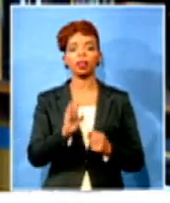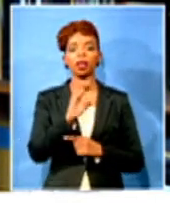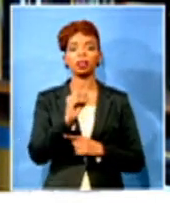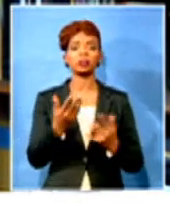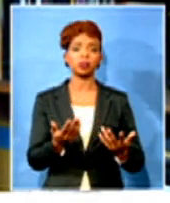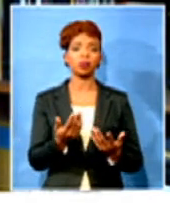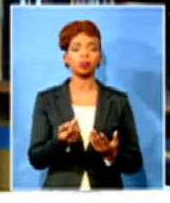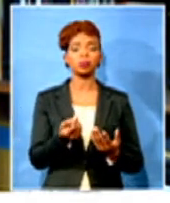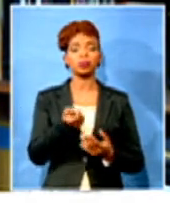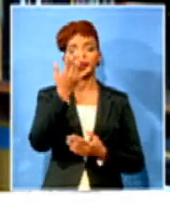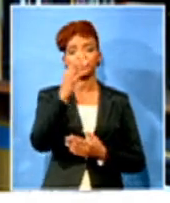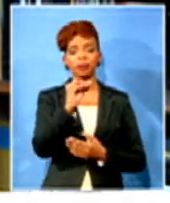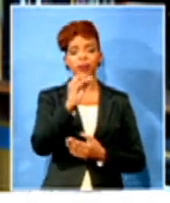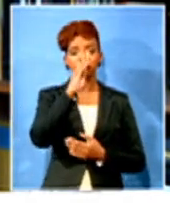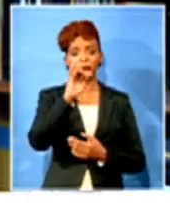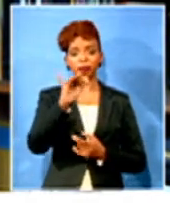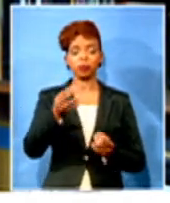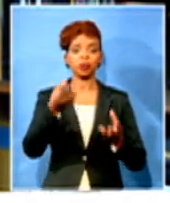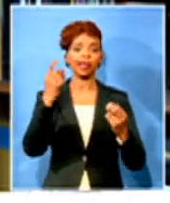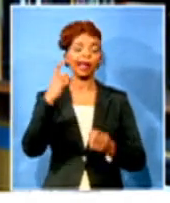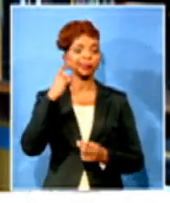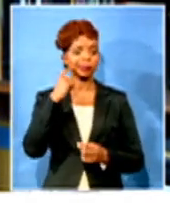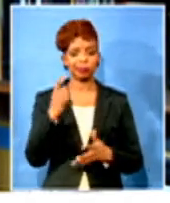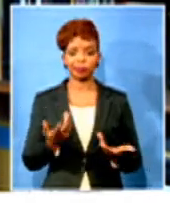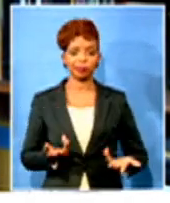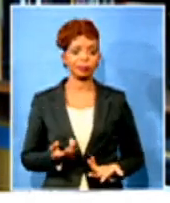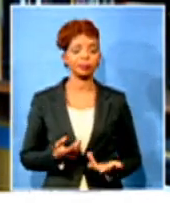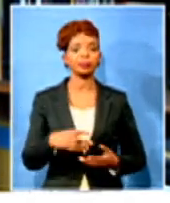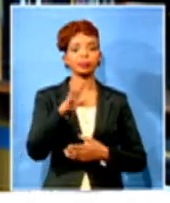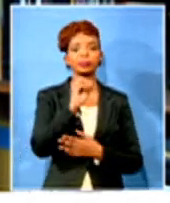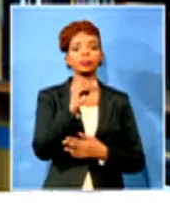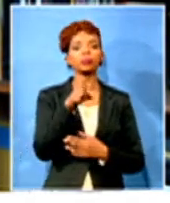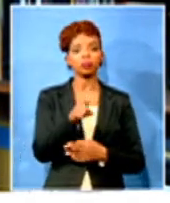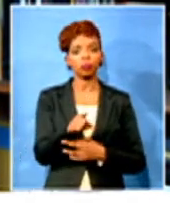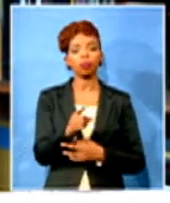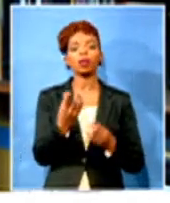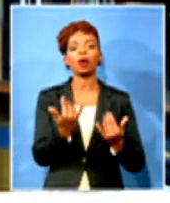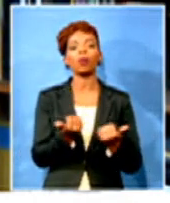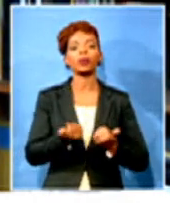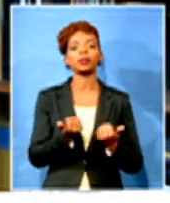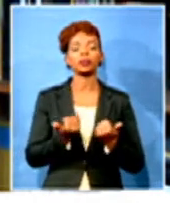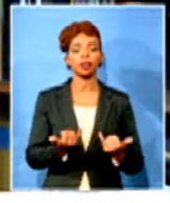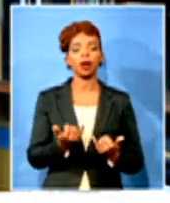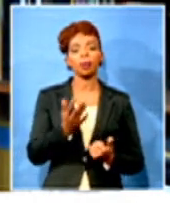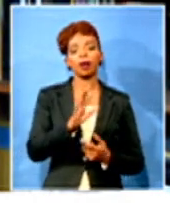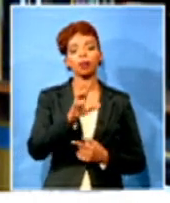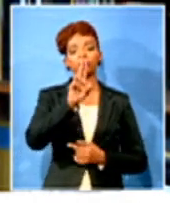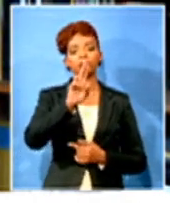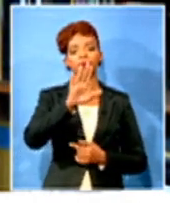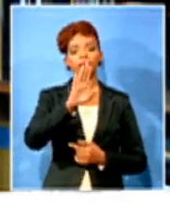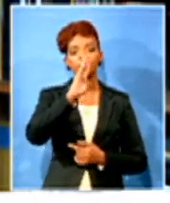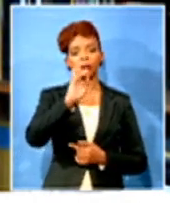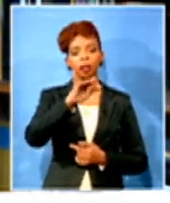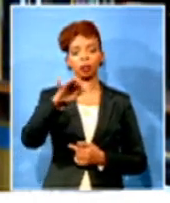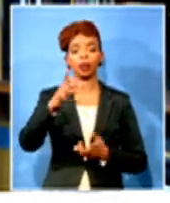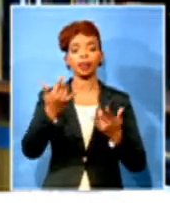quite easily, and the whole. And it was a whole already of about 25 billion. And now it's gone to